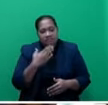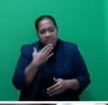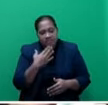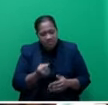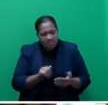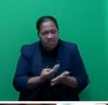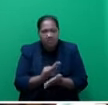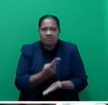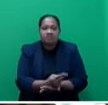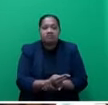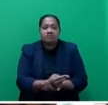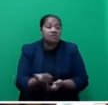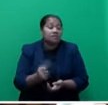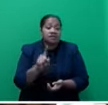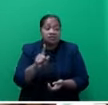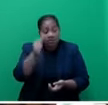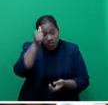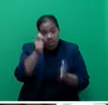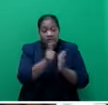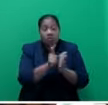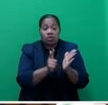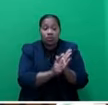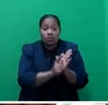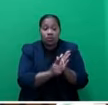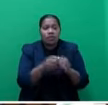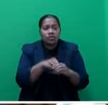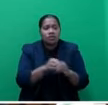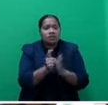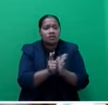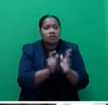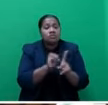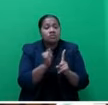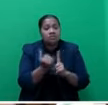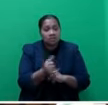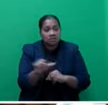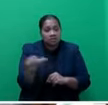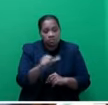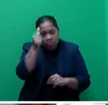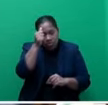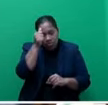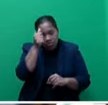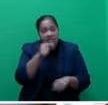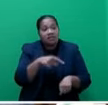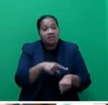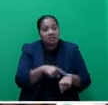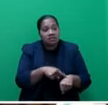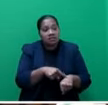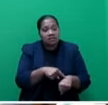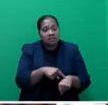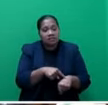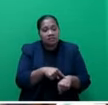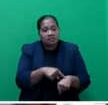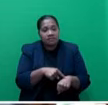honest. Anybody that knows the law, including the Law Society, should know this, that